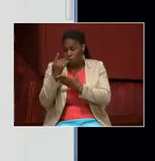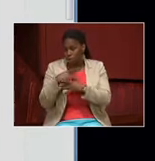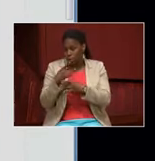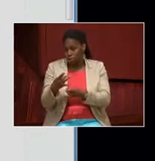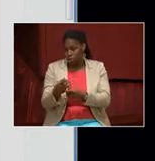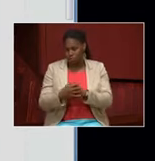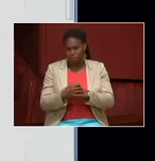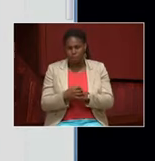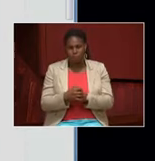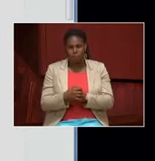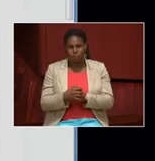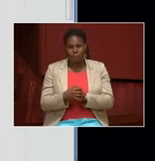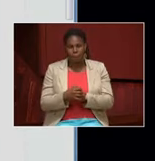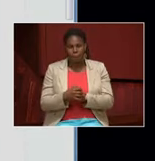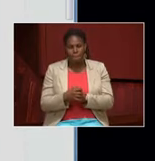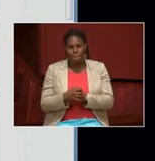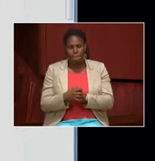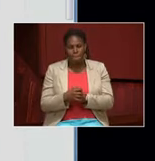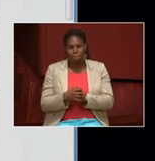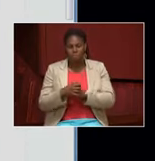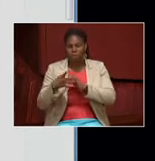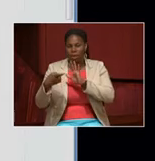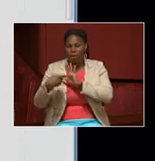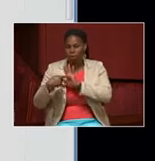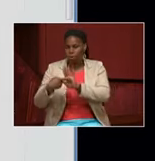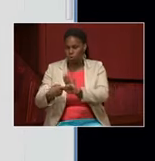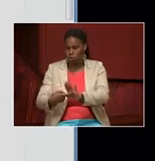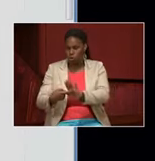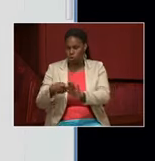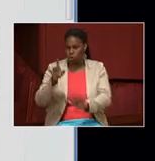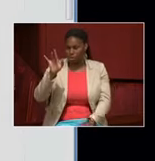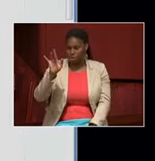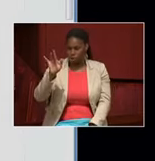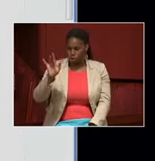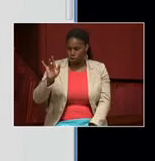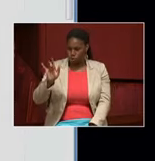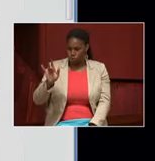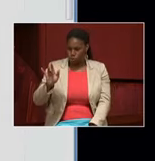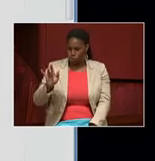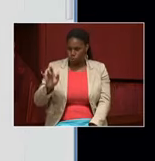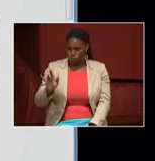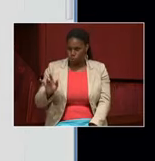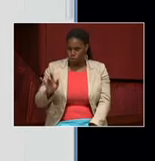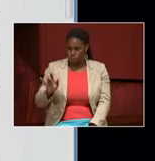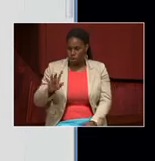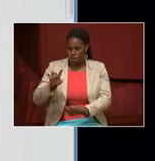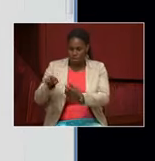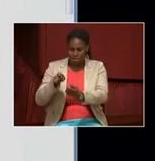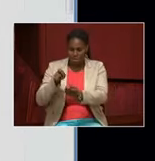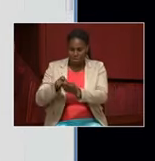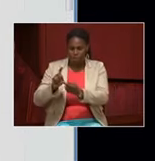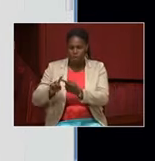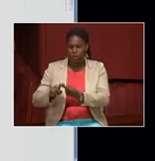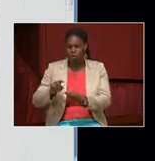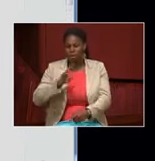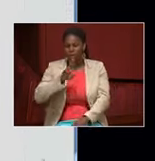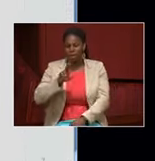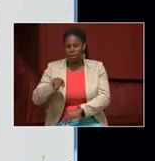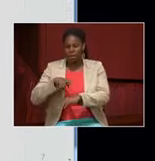seeing. So I'm showing you as a scroll down. I'm going to go specifically to the National Personnel